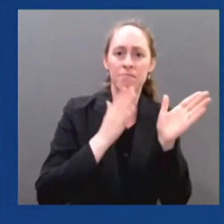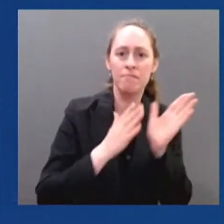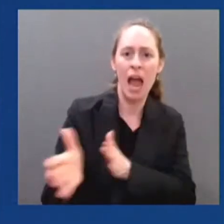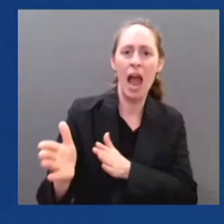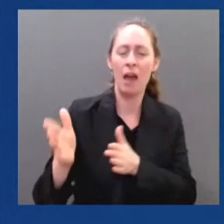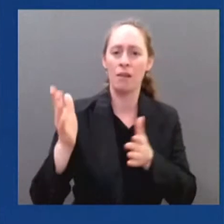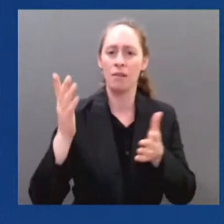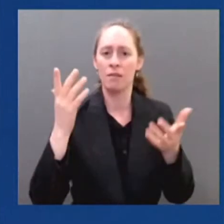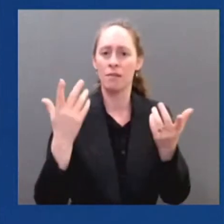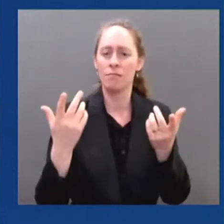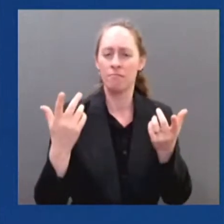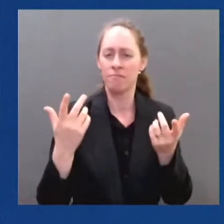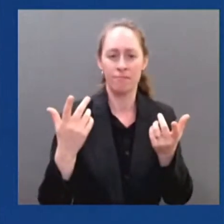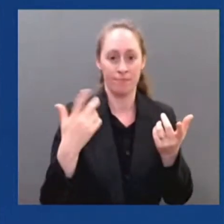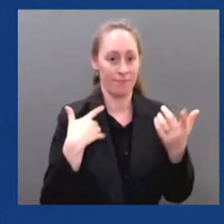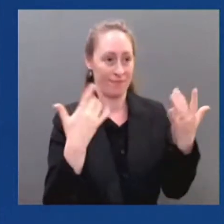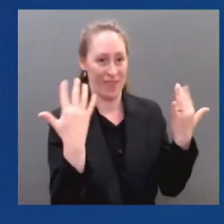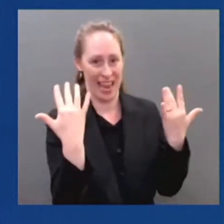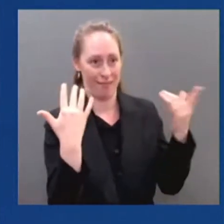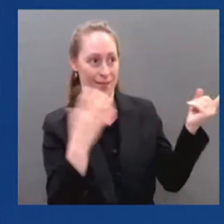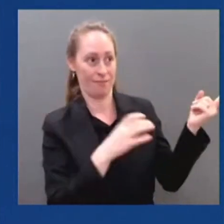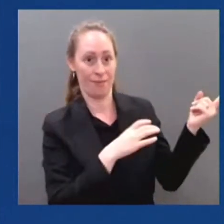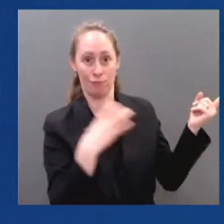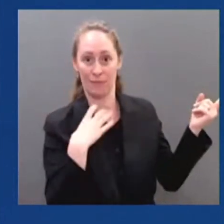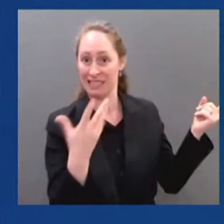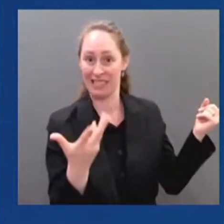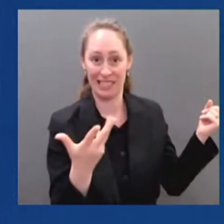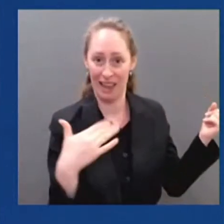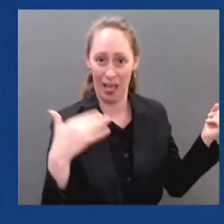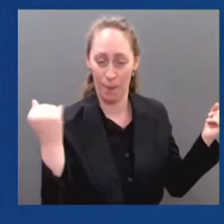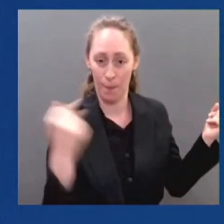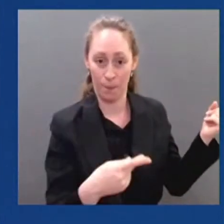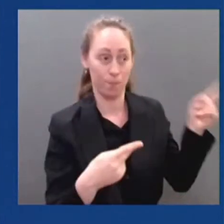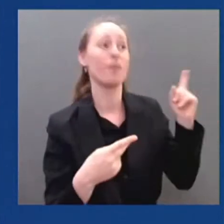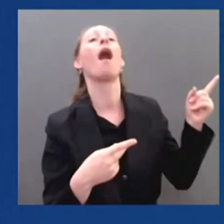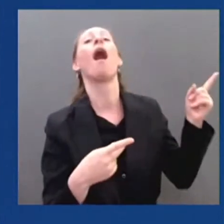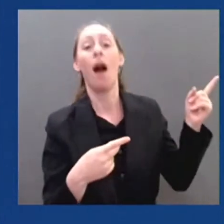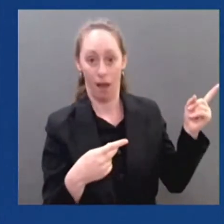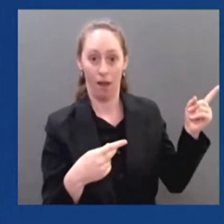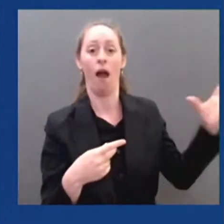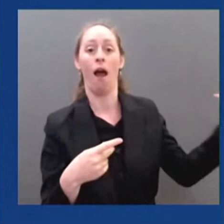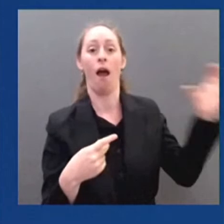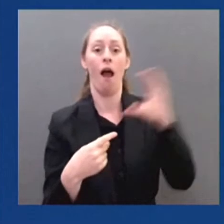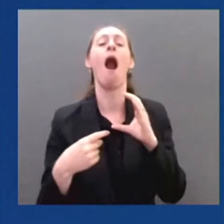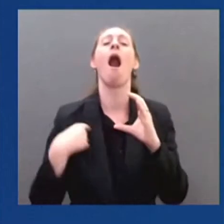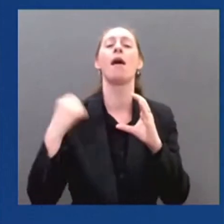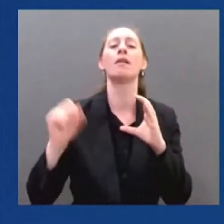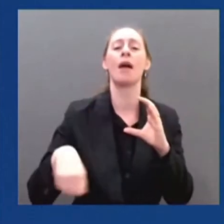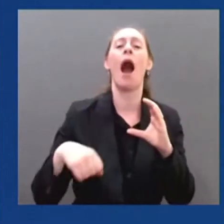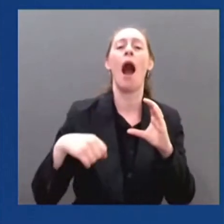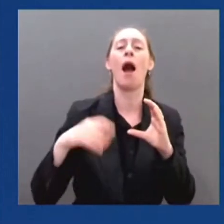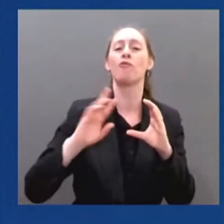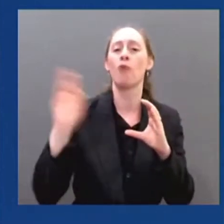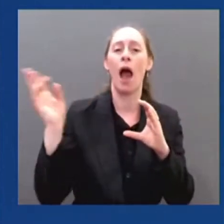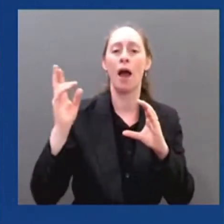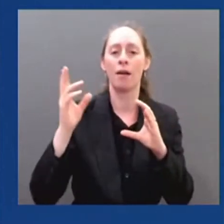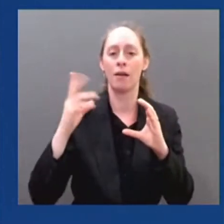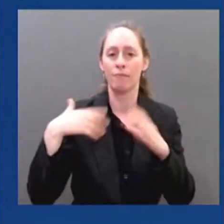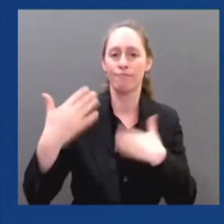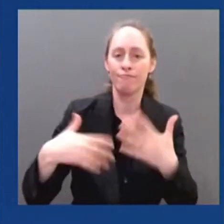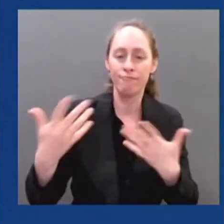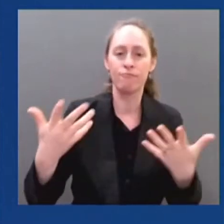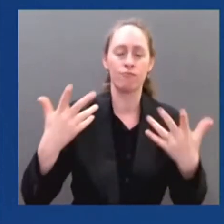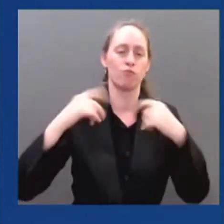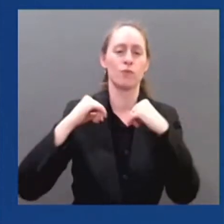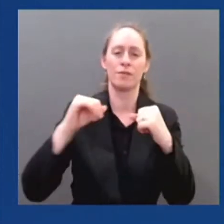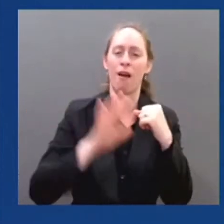need so that people who want a vaccine this fall and winter from, again, this new generation of vaccines, which we'll hear more about from the FDA in the next